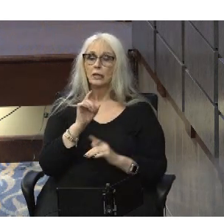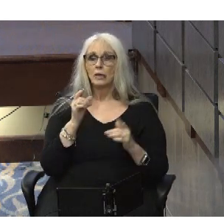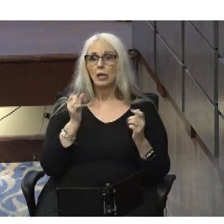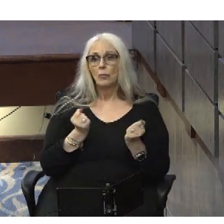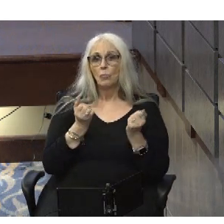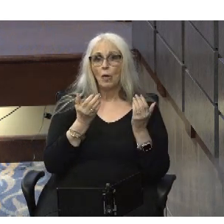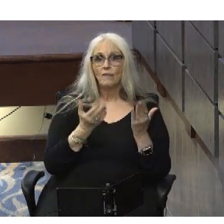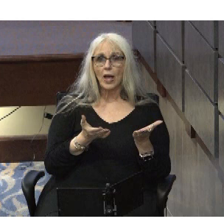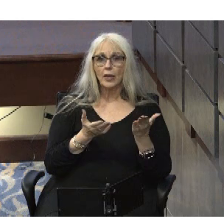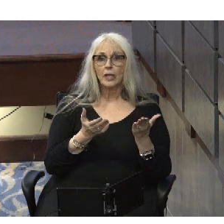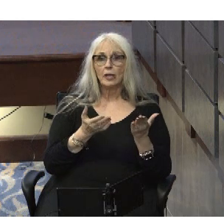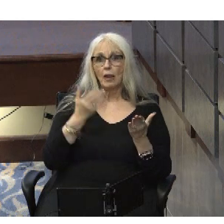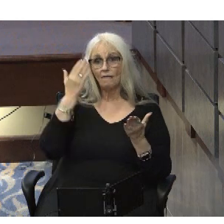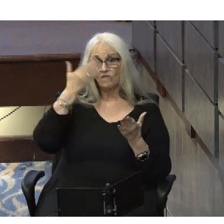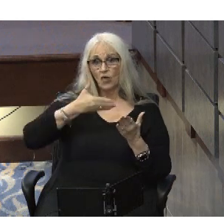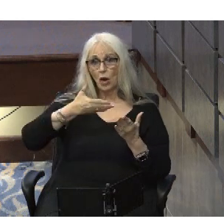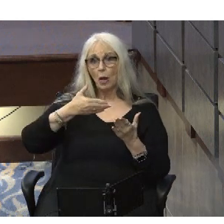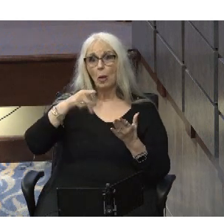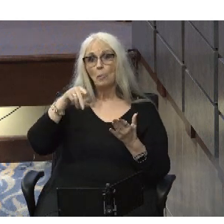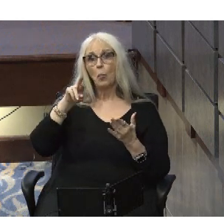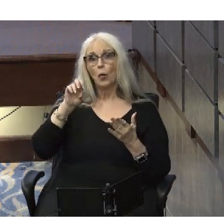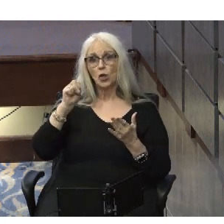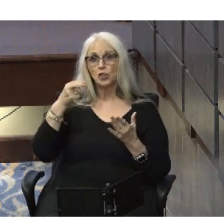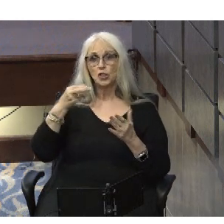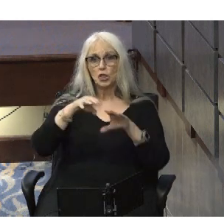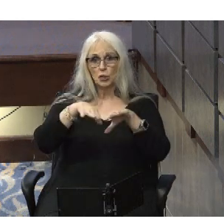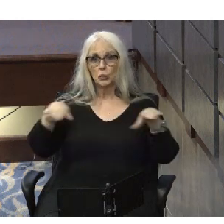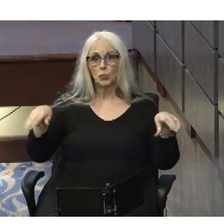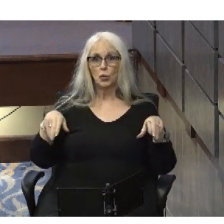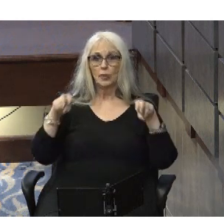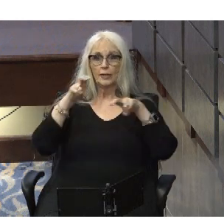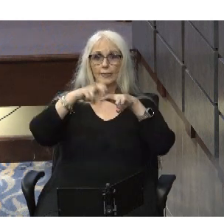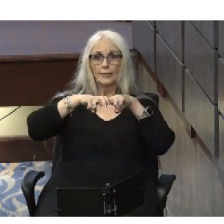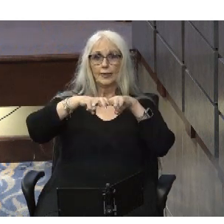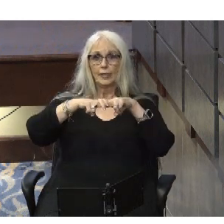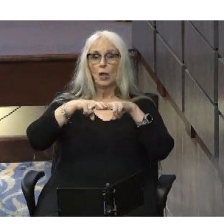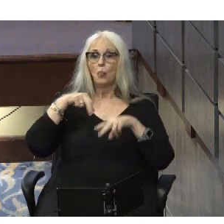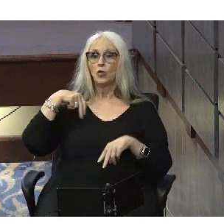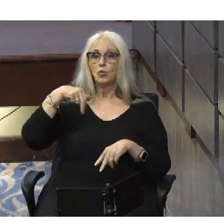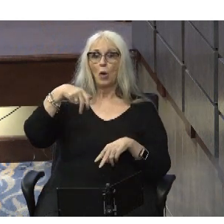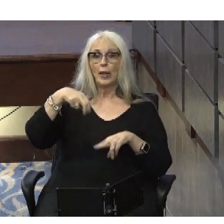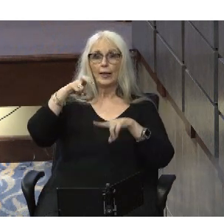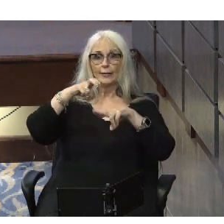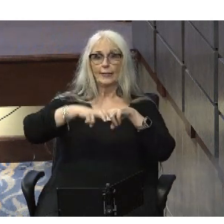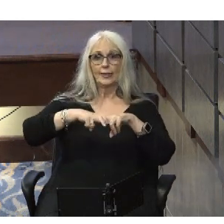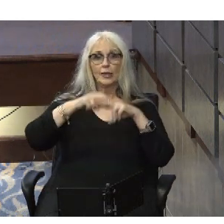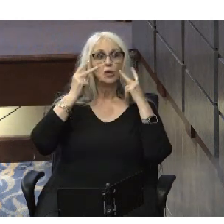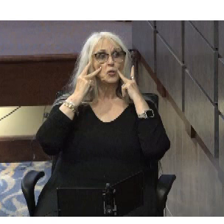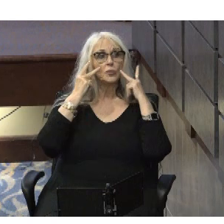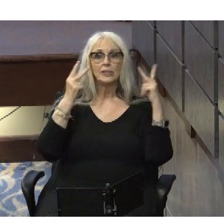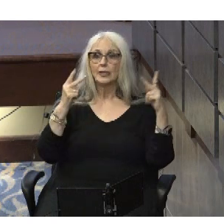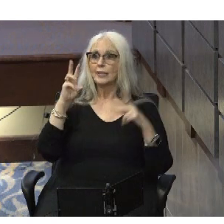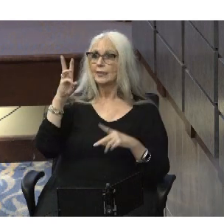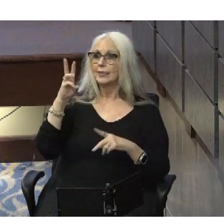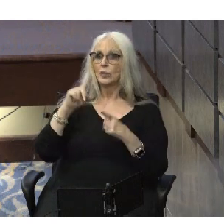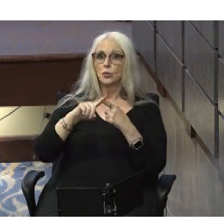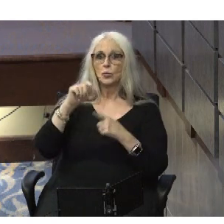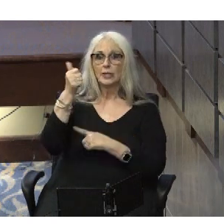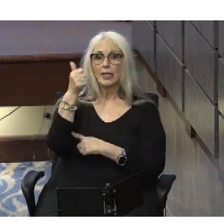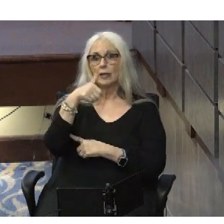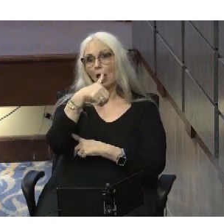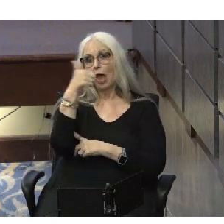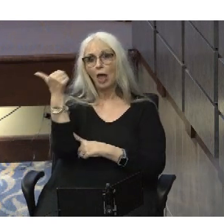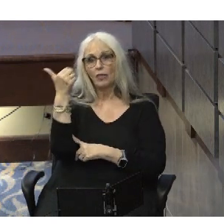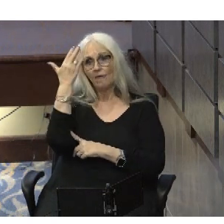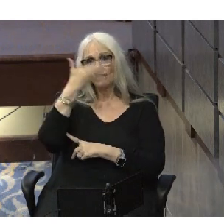providing front porches for every single property, when you walk out on your front porch, the idea is that you would see 6 to 10 other front